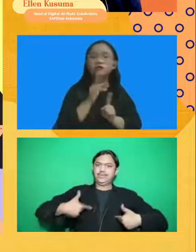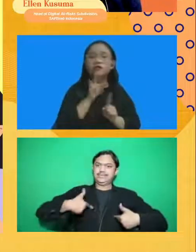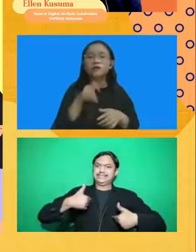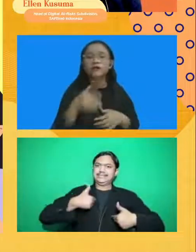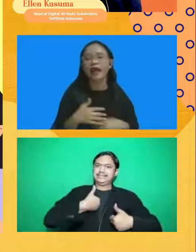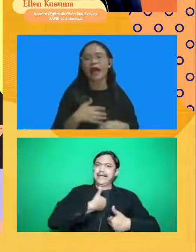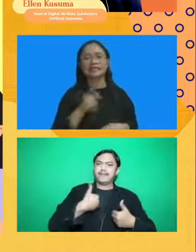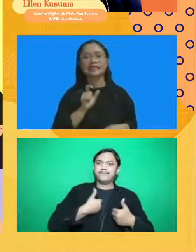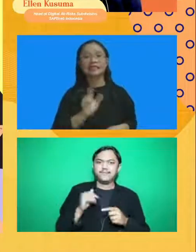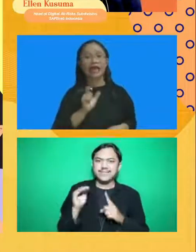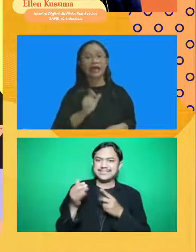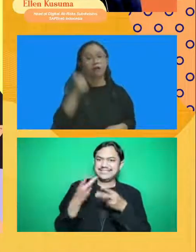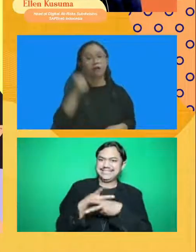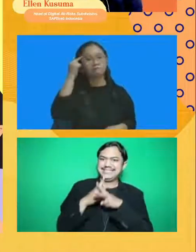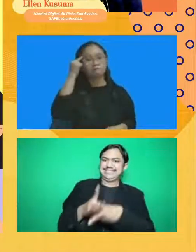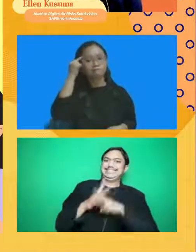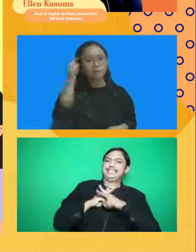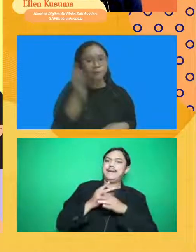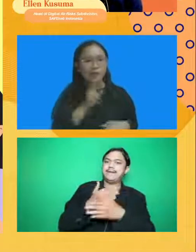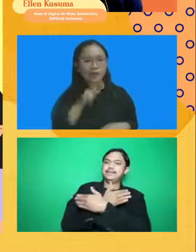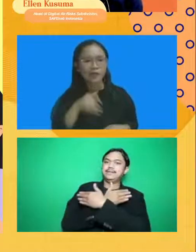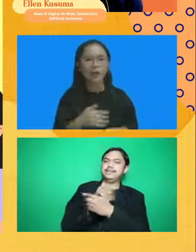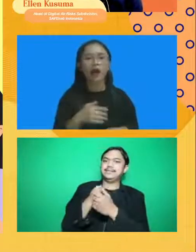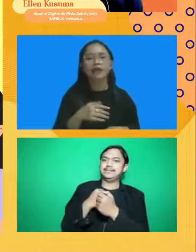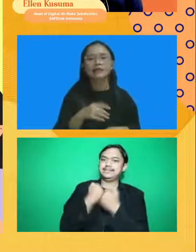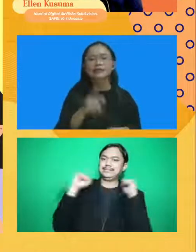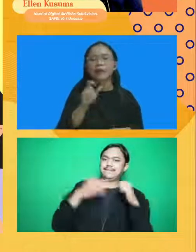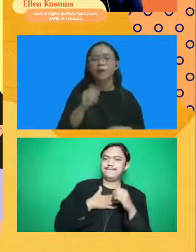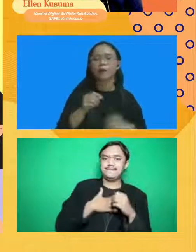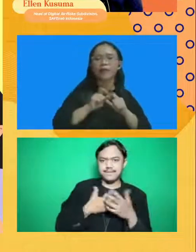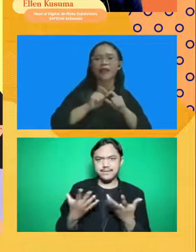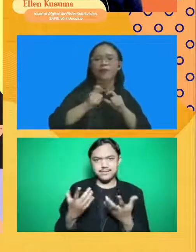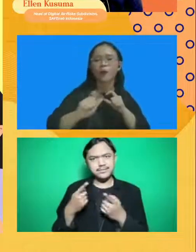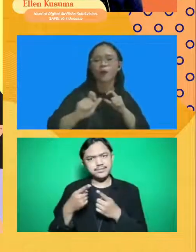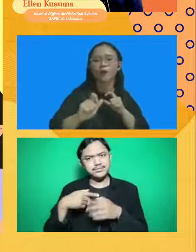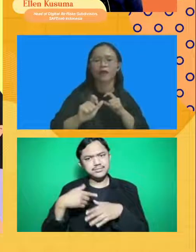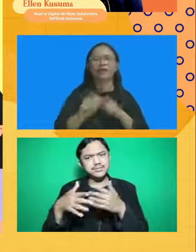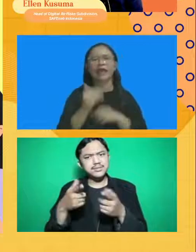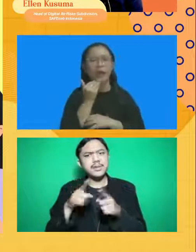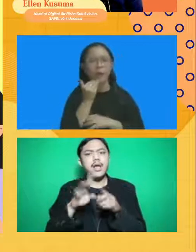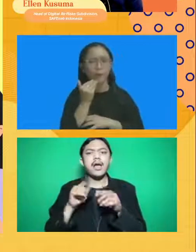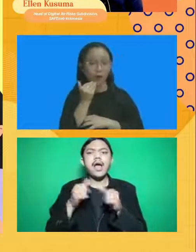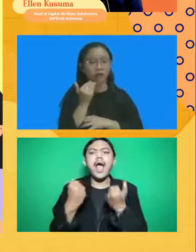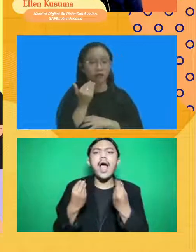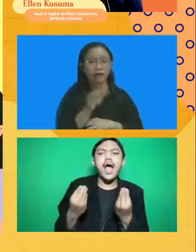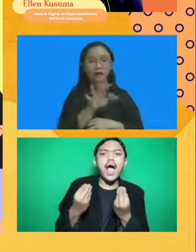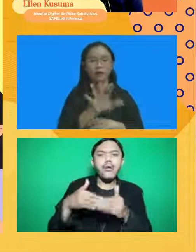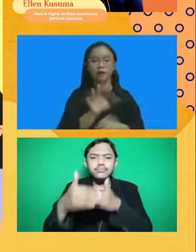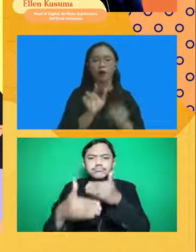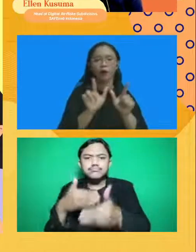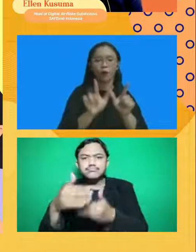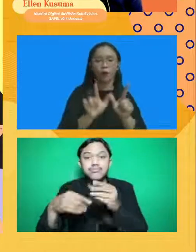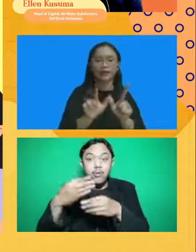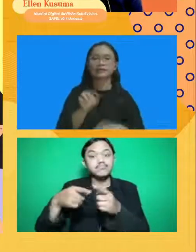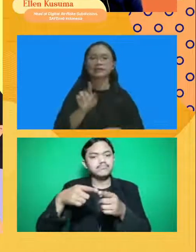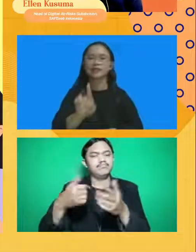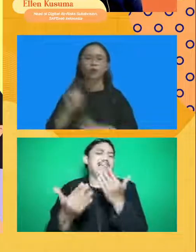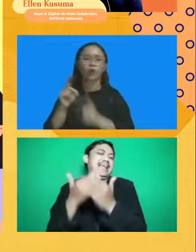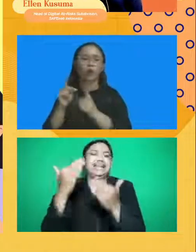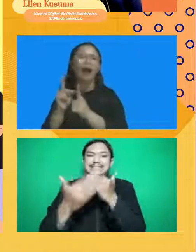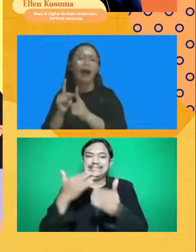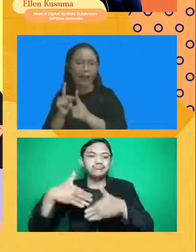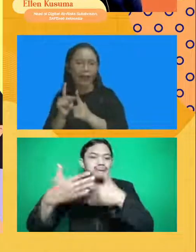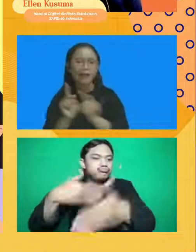the risks by using, we can use a simple method of the 5 W's and the 1 H: who,